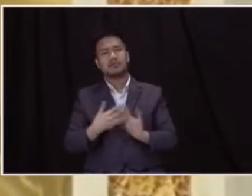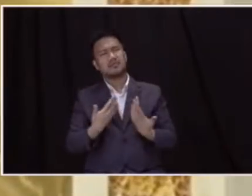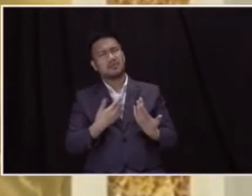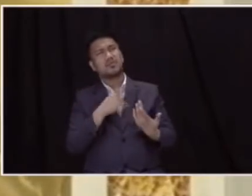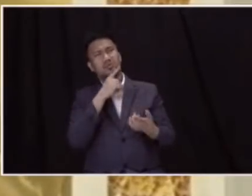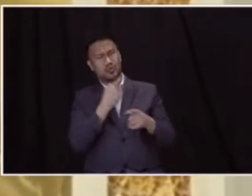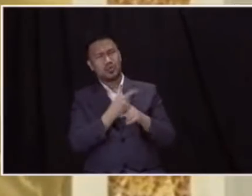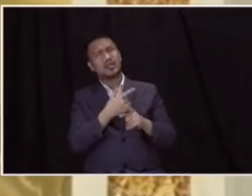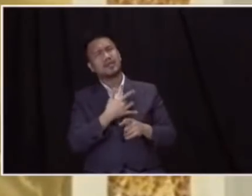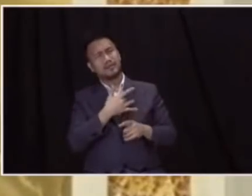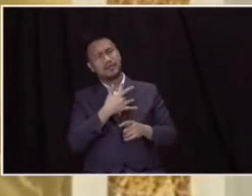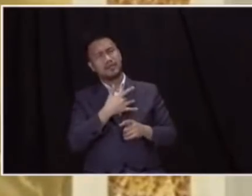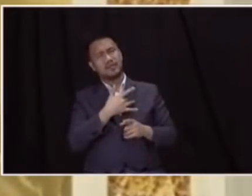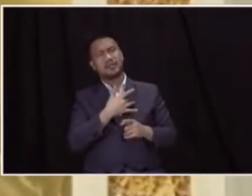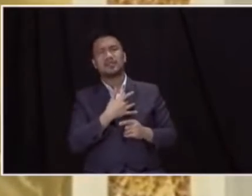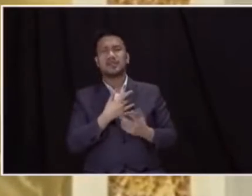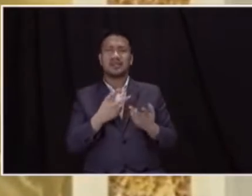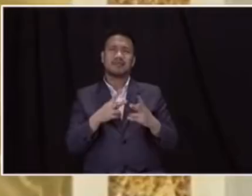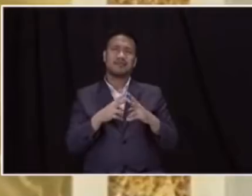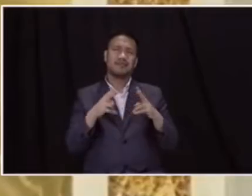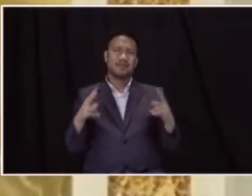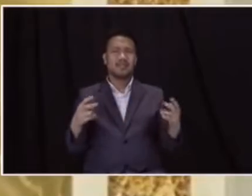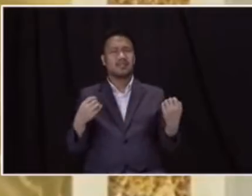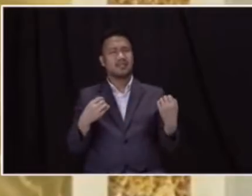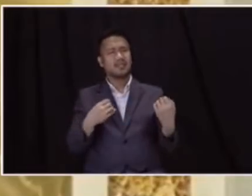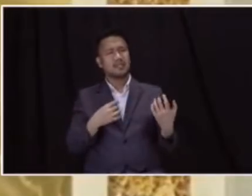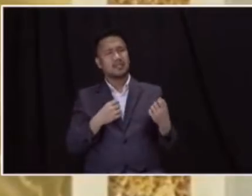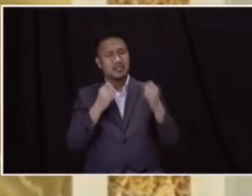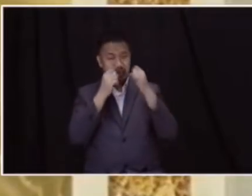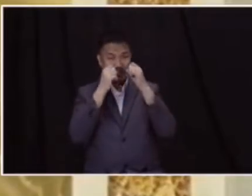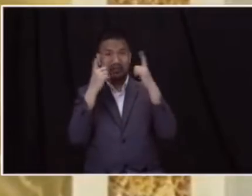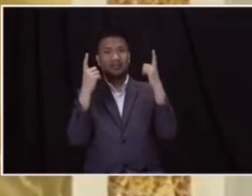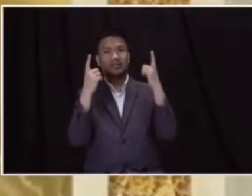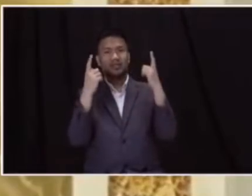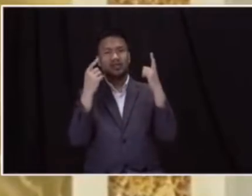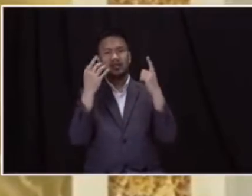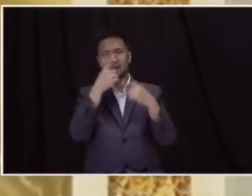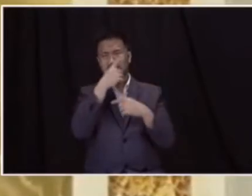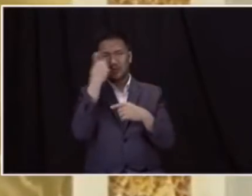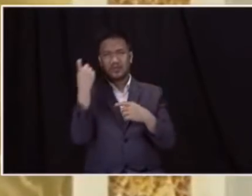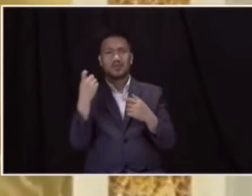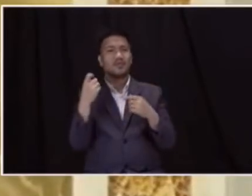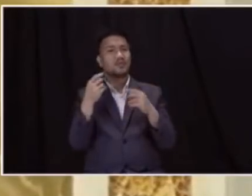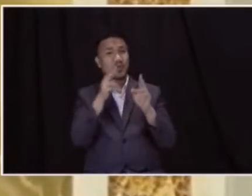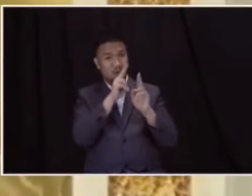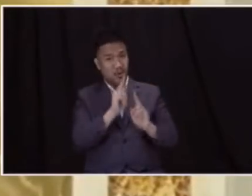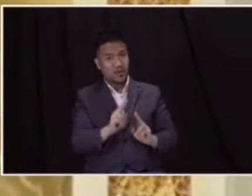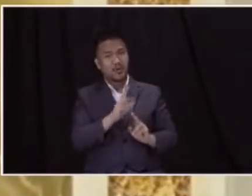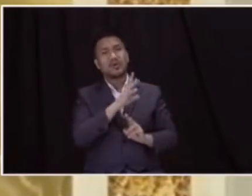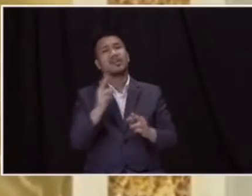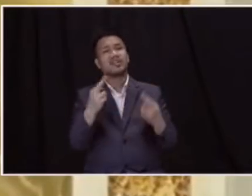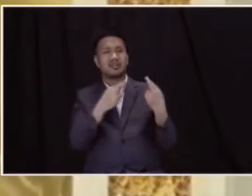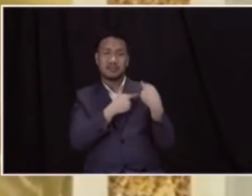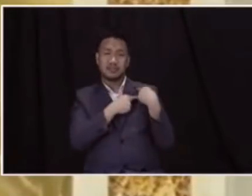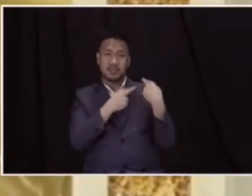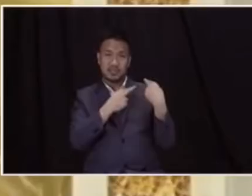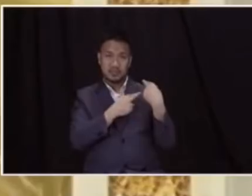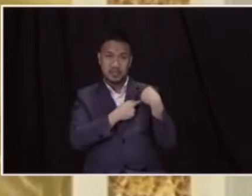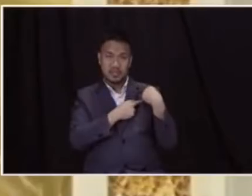confess, I was simply overwhelmed by such honor and responsibility.